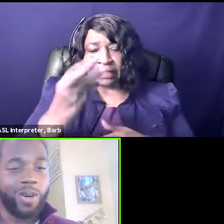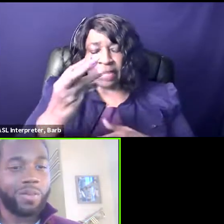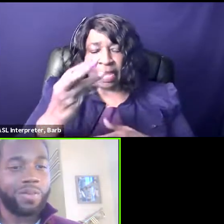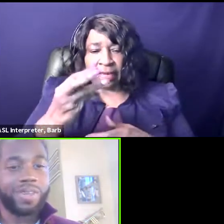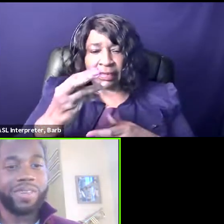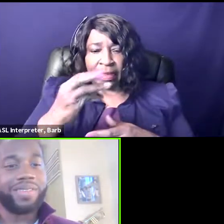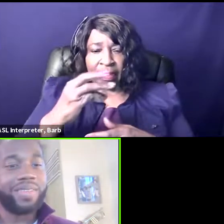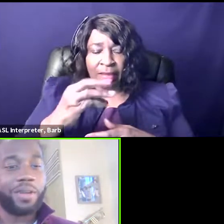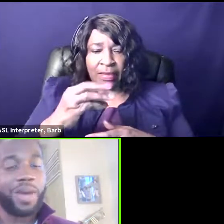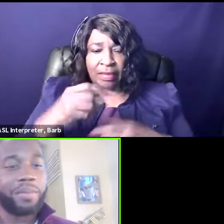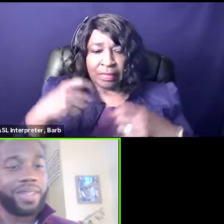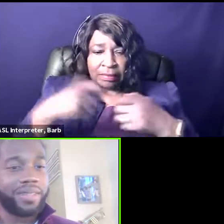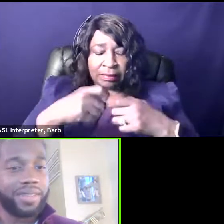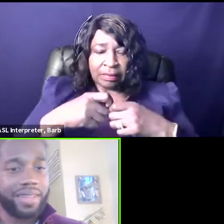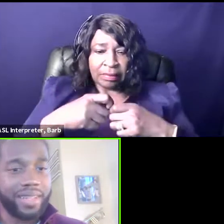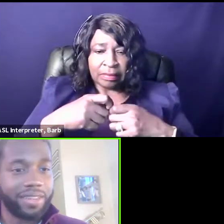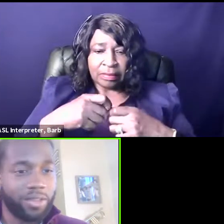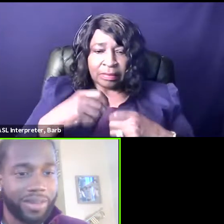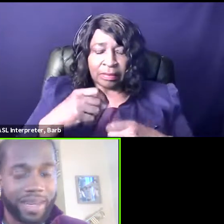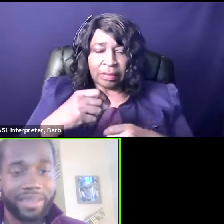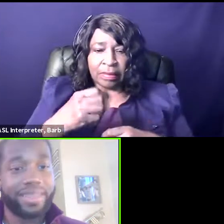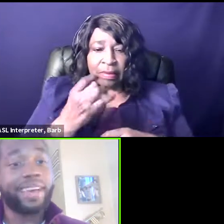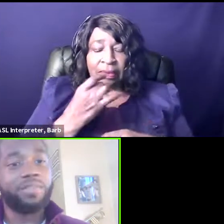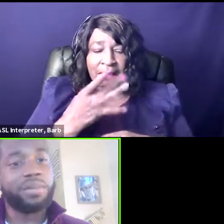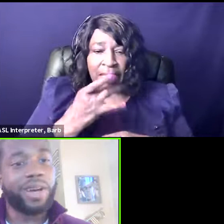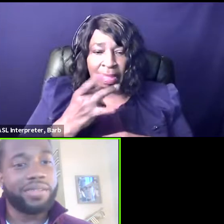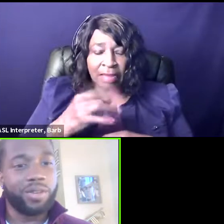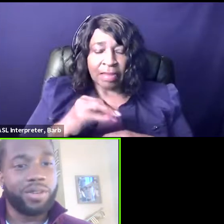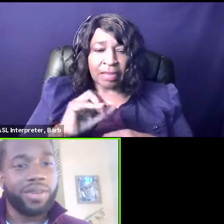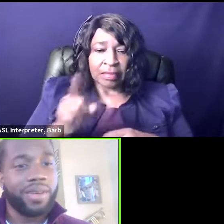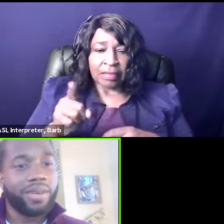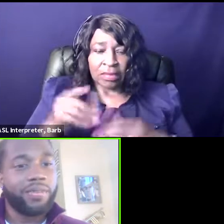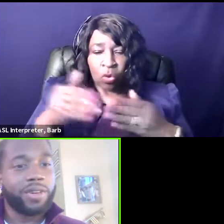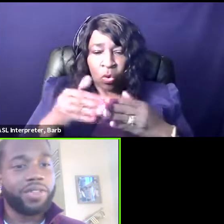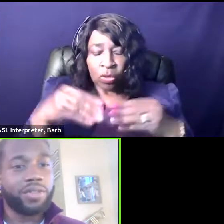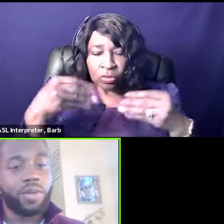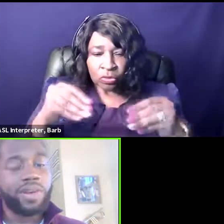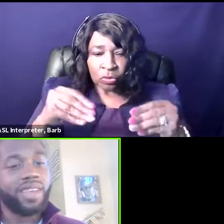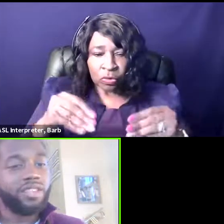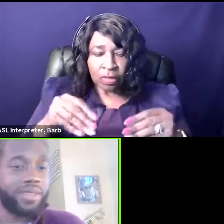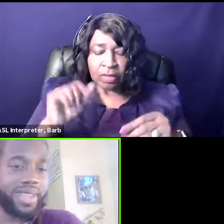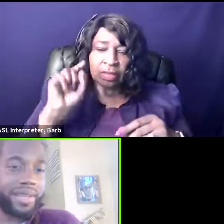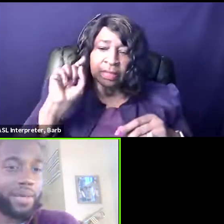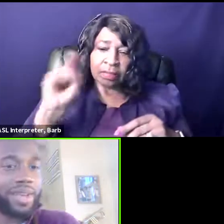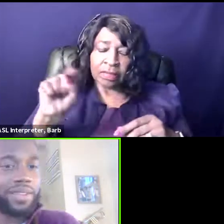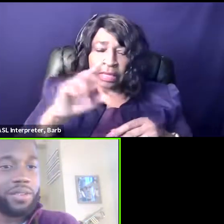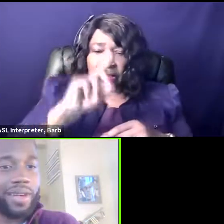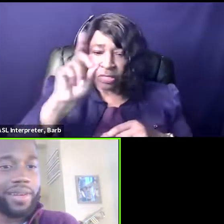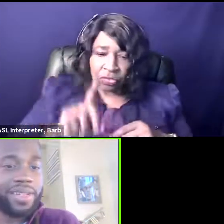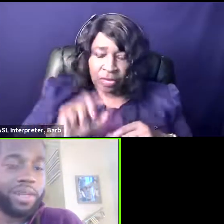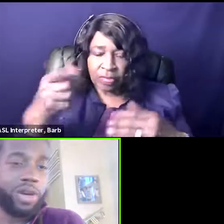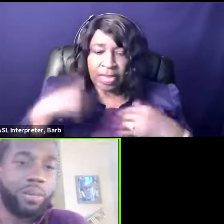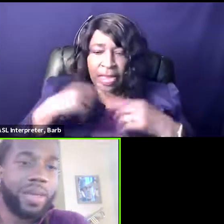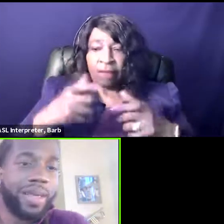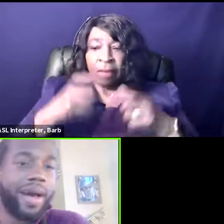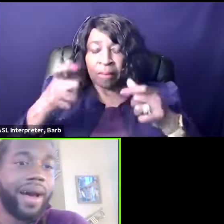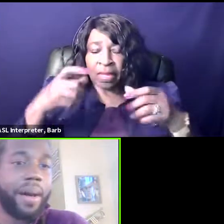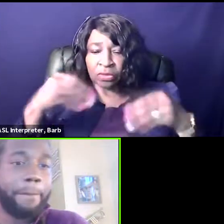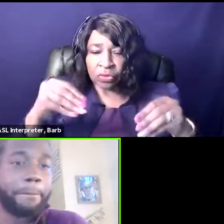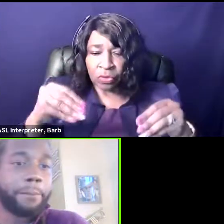corner store, because, you might be living in a city like Detroit that has a lack of big box stores, versus what is that choice like buying a $2 LED